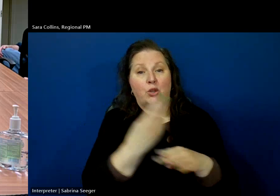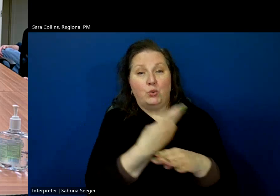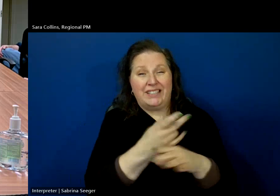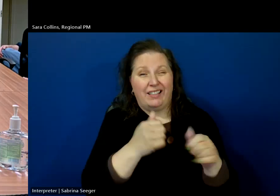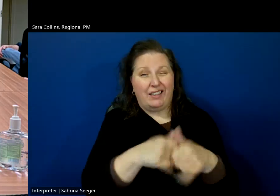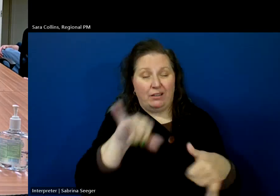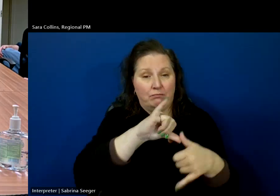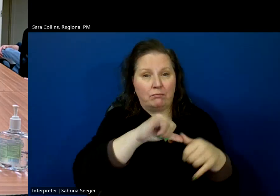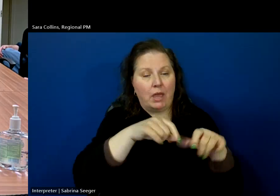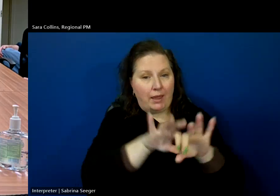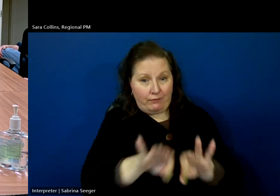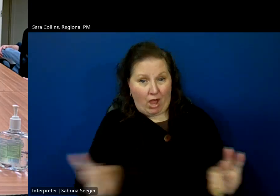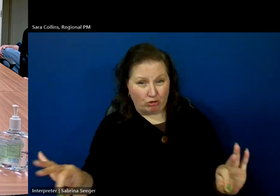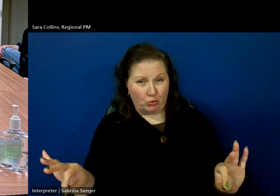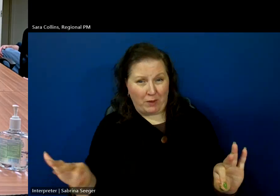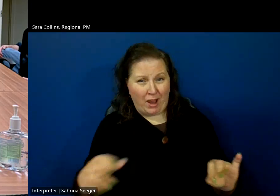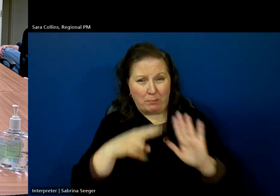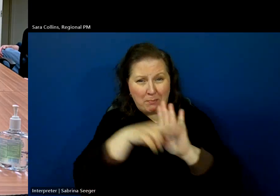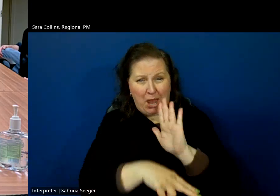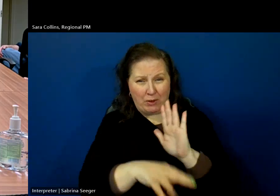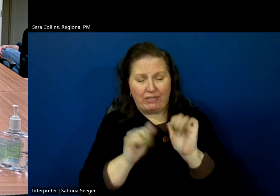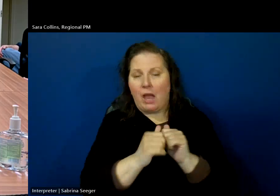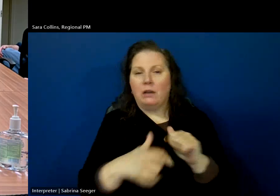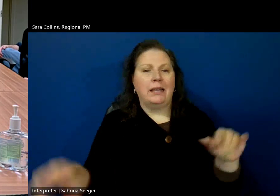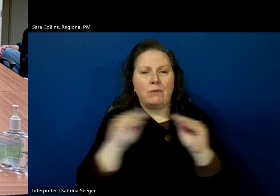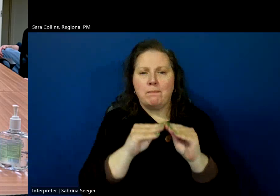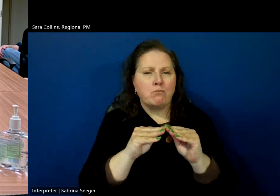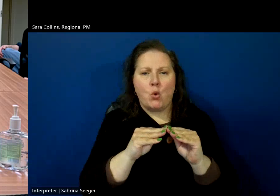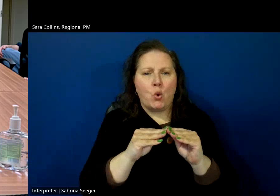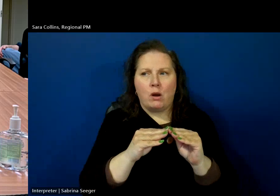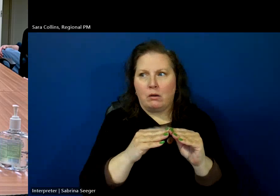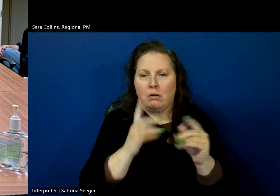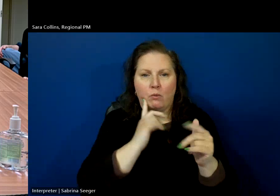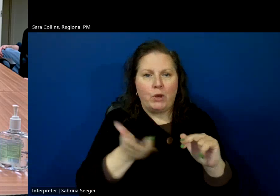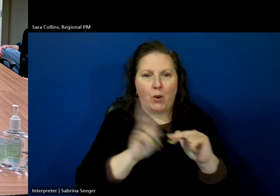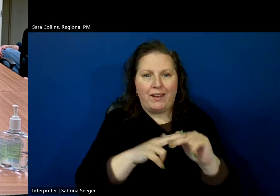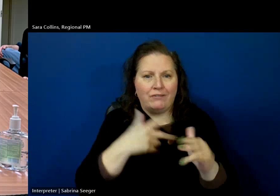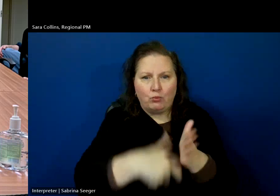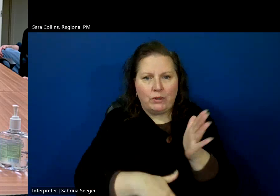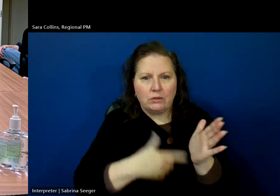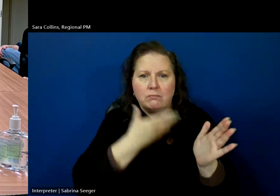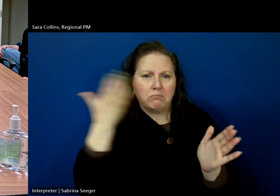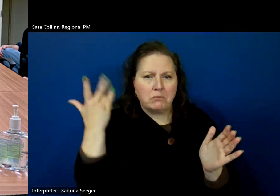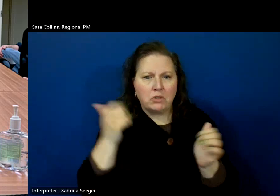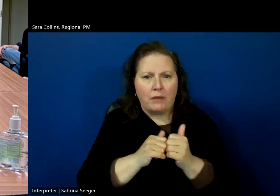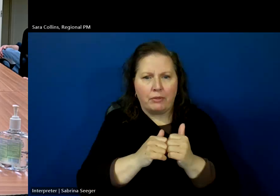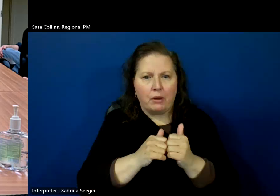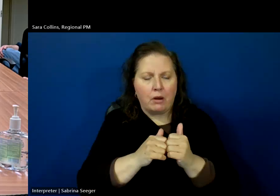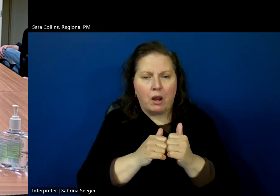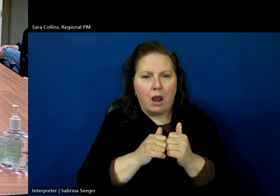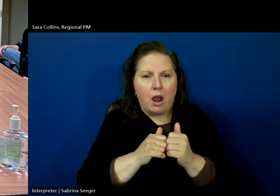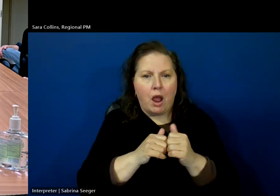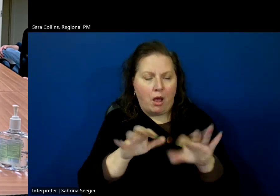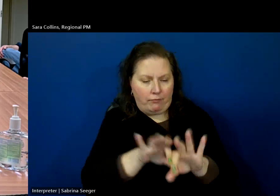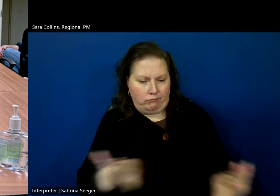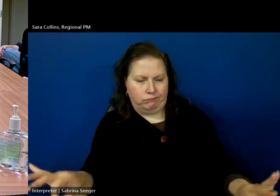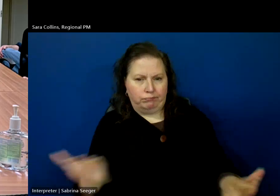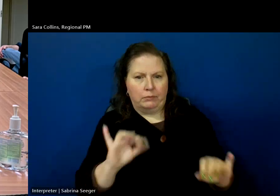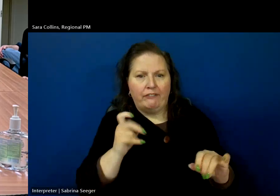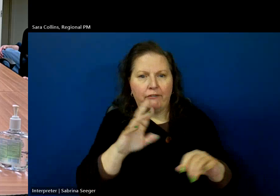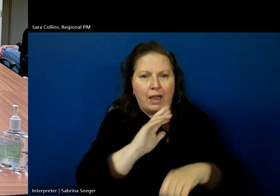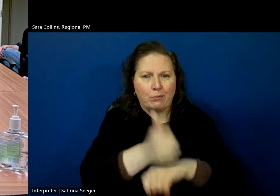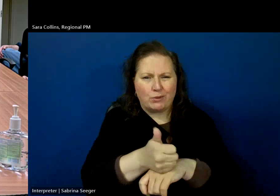underground. If we're going to go underground, even more so, because then we don't have an increased cost. of ditching that fiber underground. It's going to go